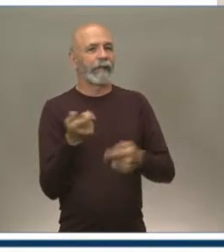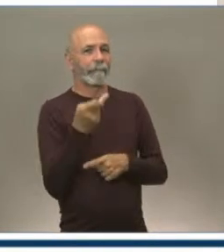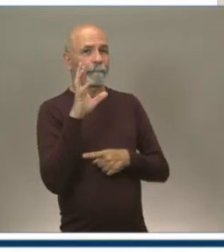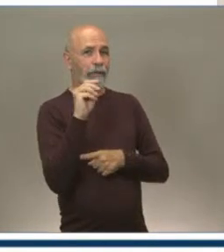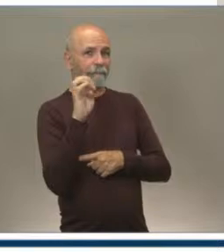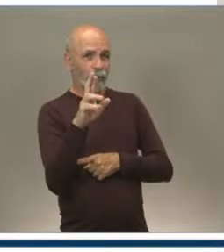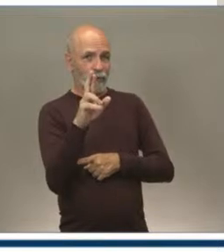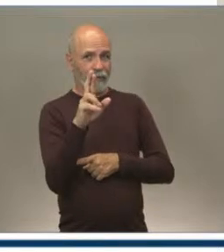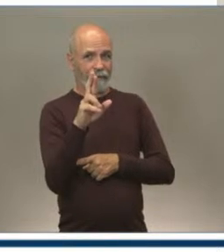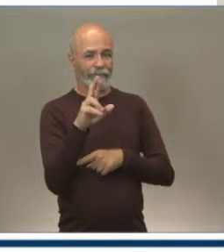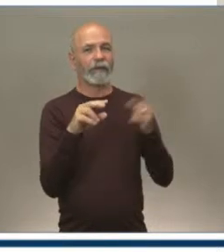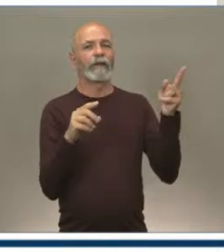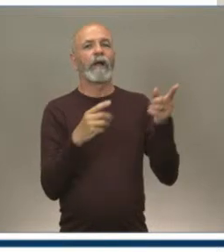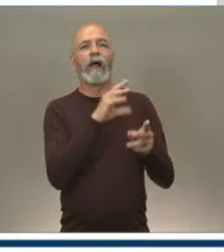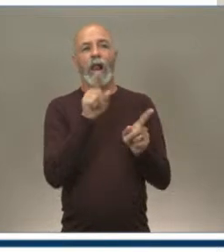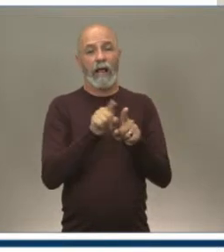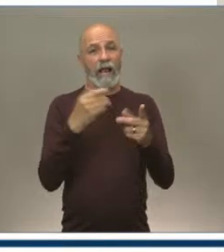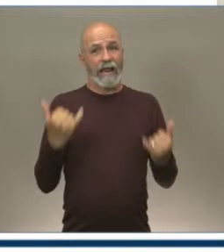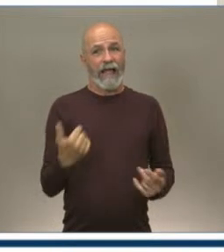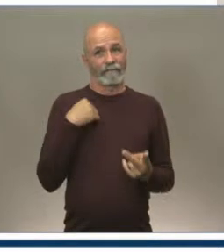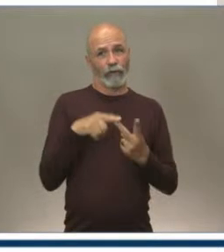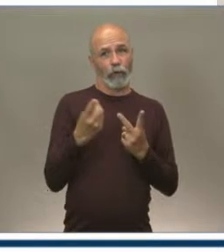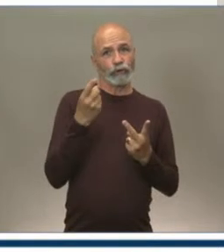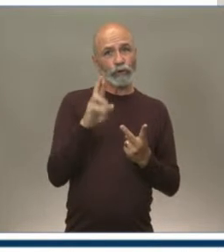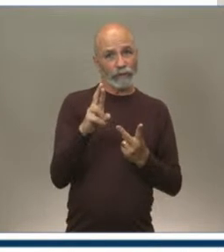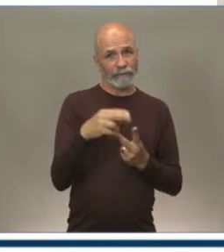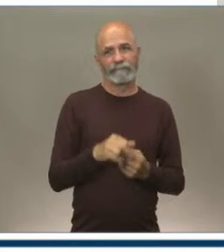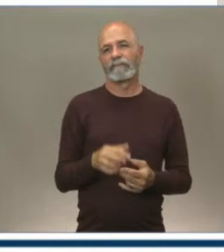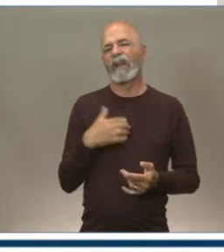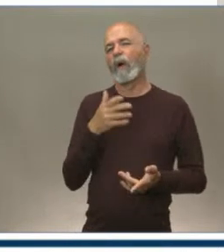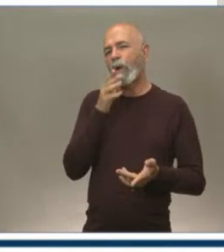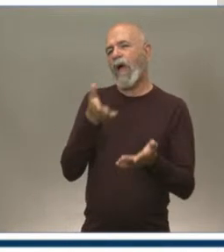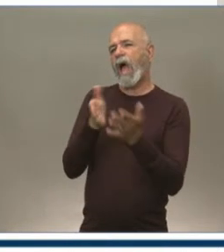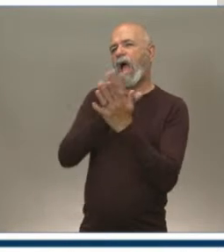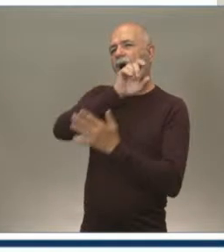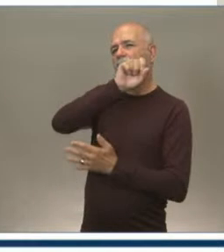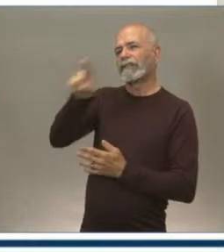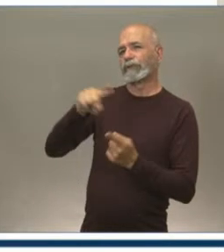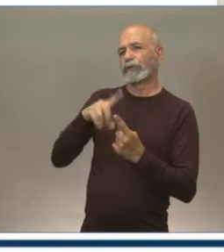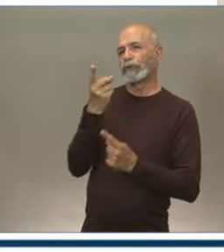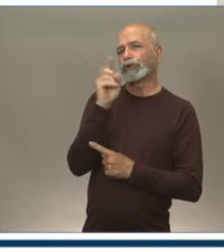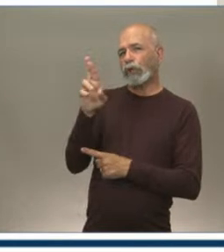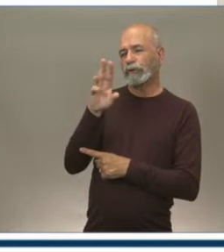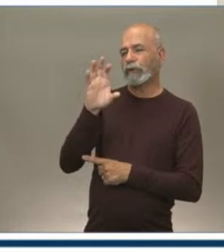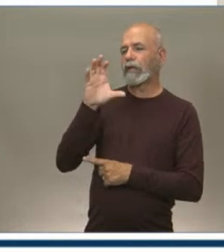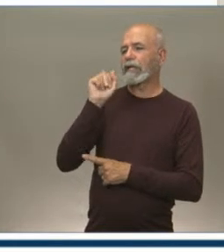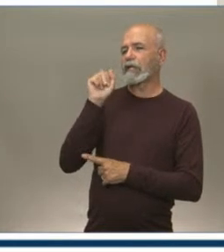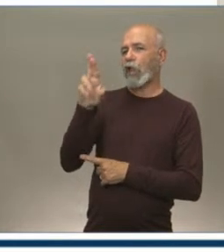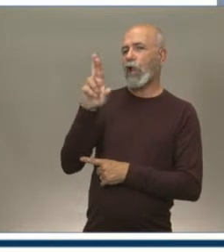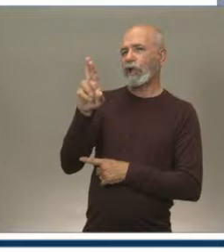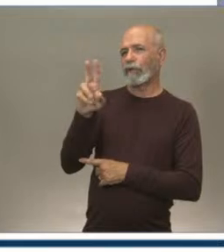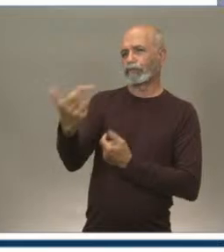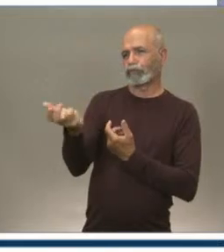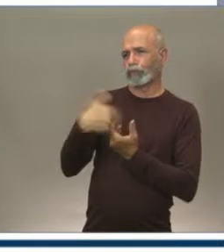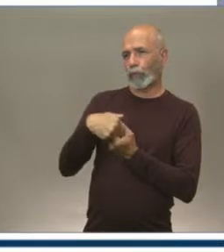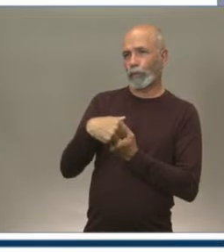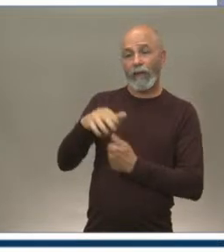me today, and I've asked Brendan Carr, the CEO of the Nova Scotia Health Authority, to join us today. Hi, Brendan.